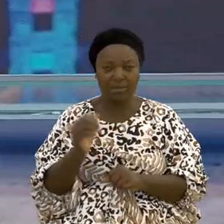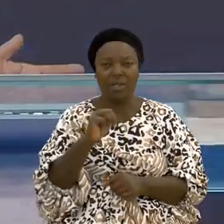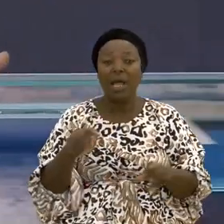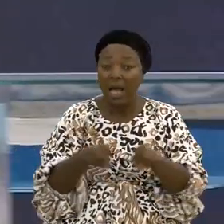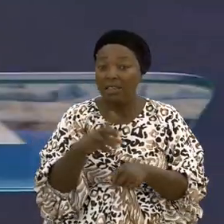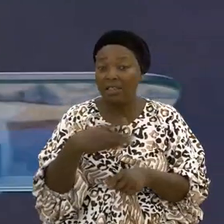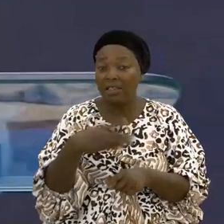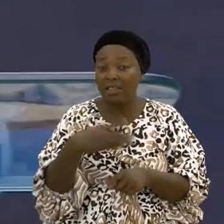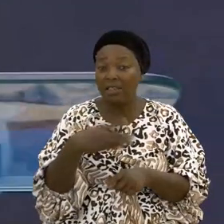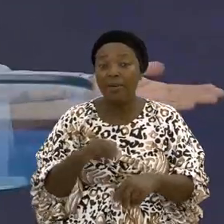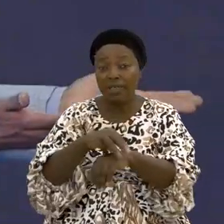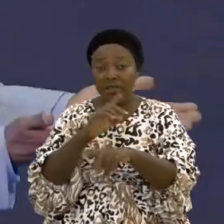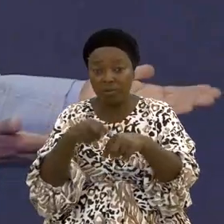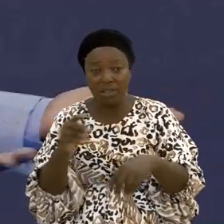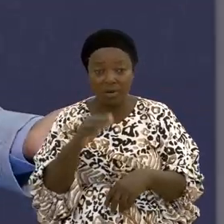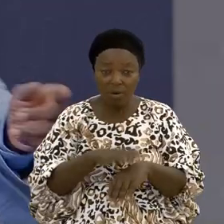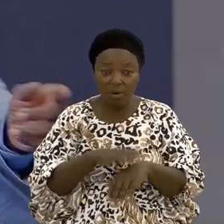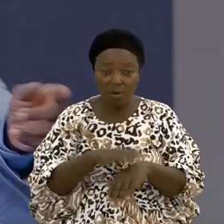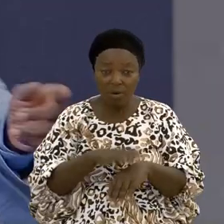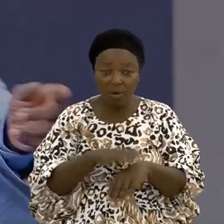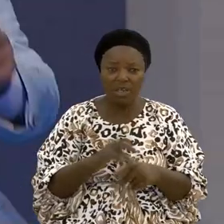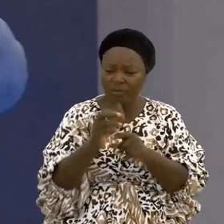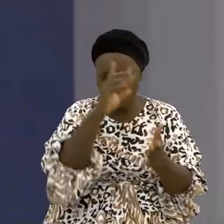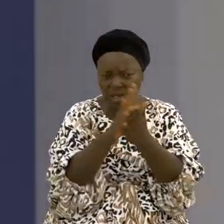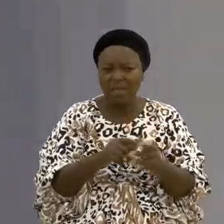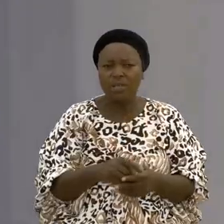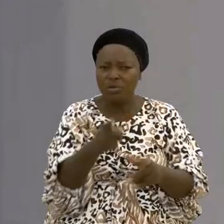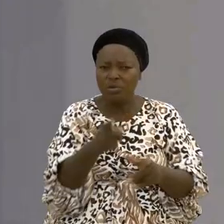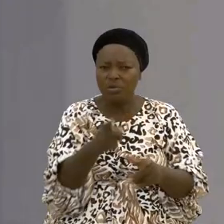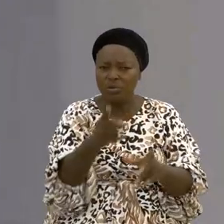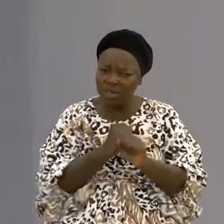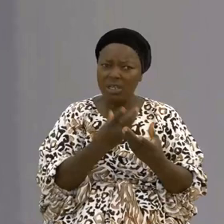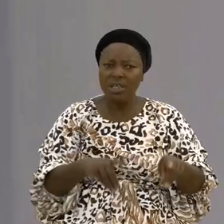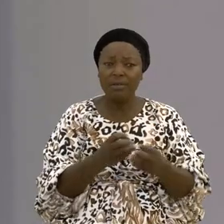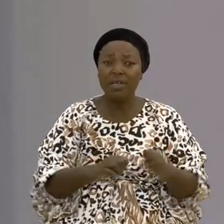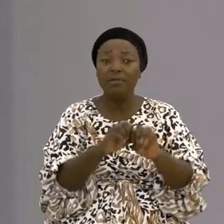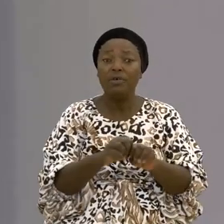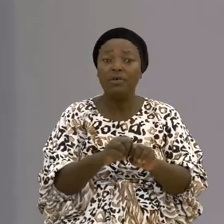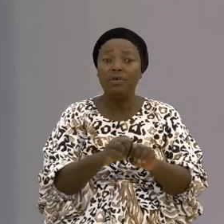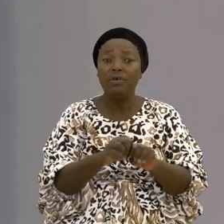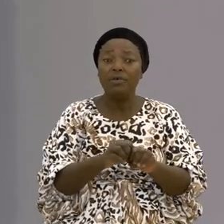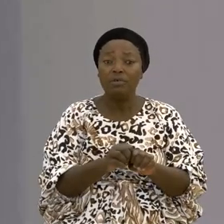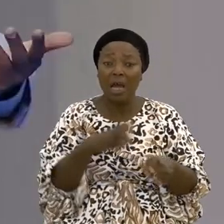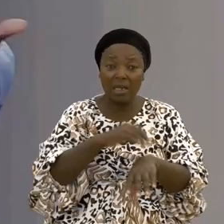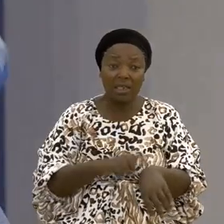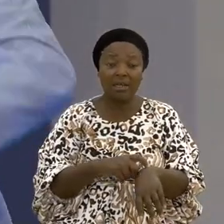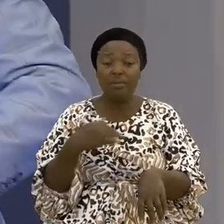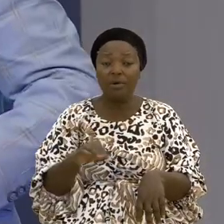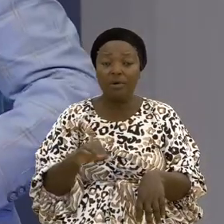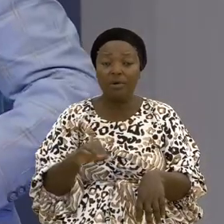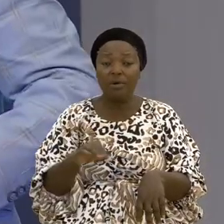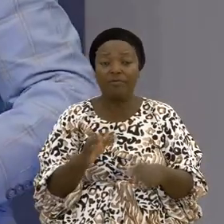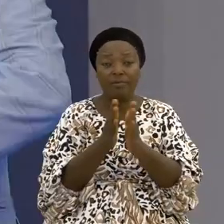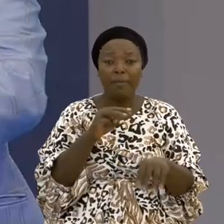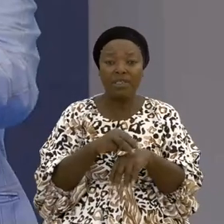on. If you believe, you receive. Even during the message, that's the time you'll have them. If you believe